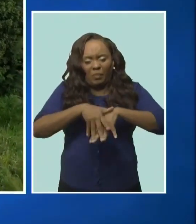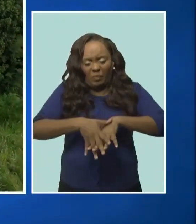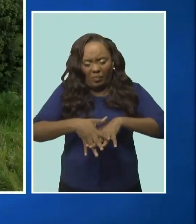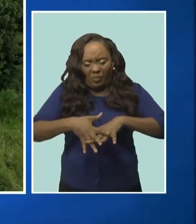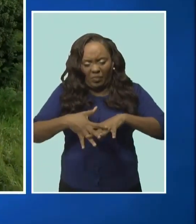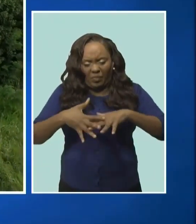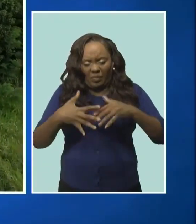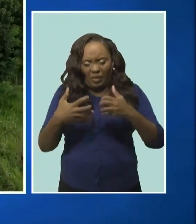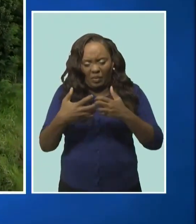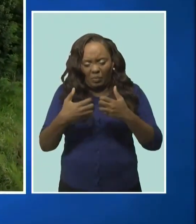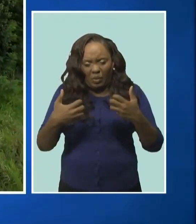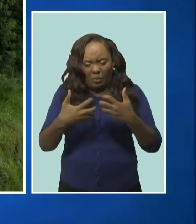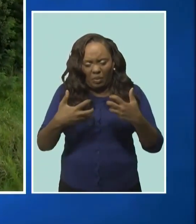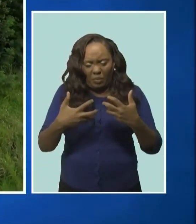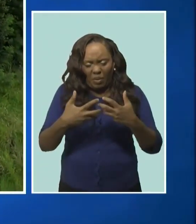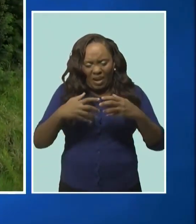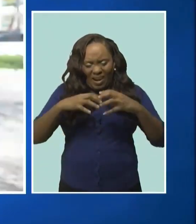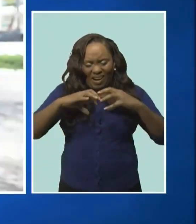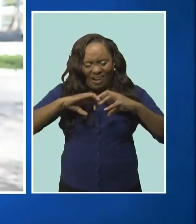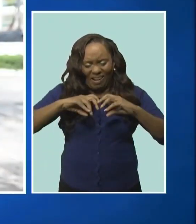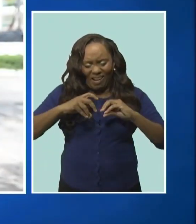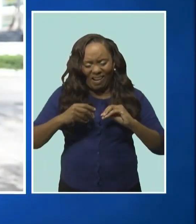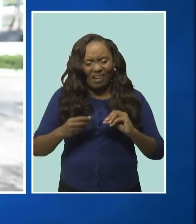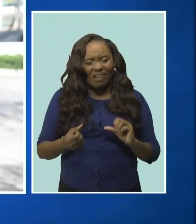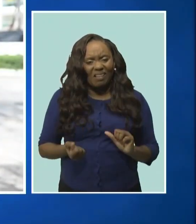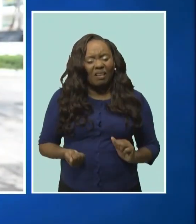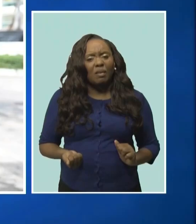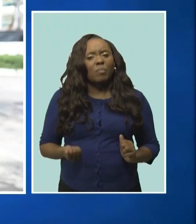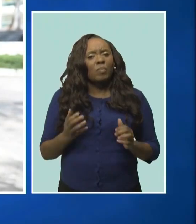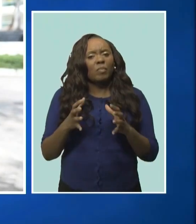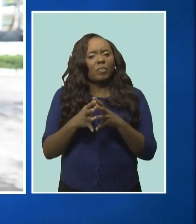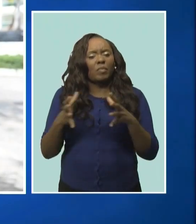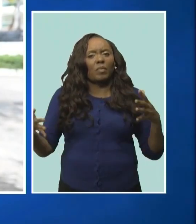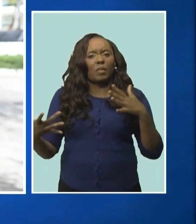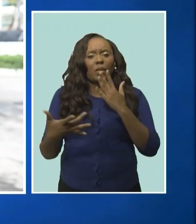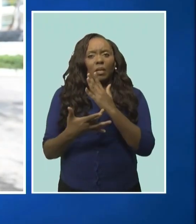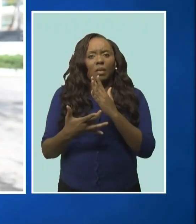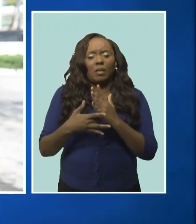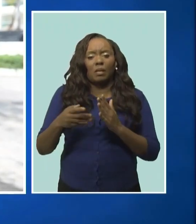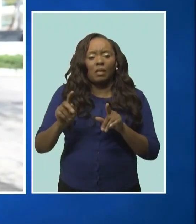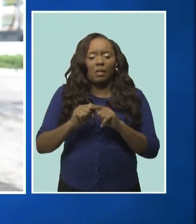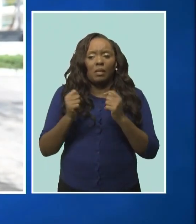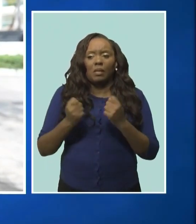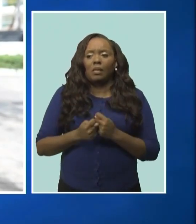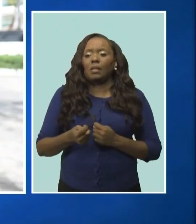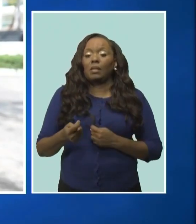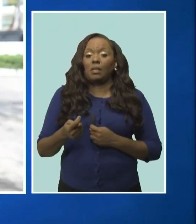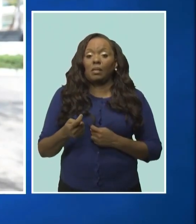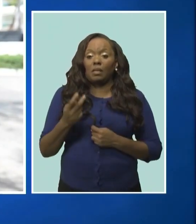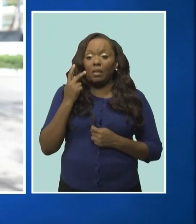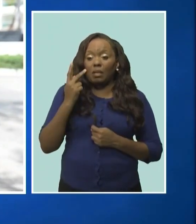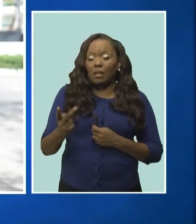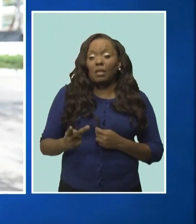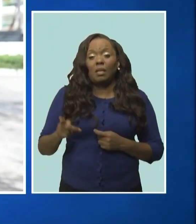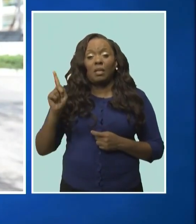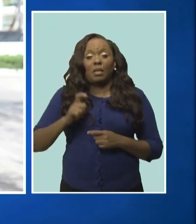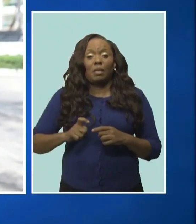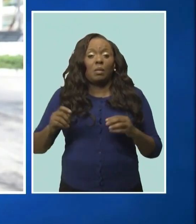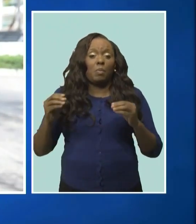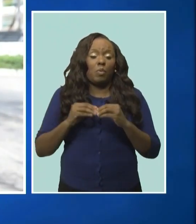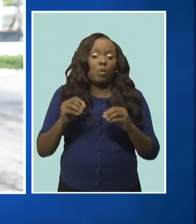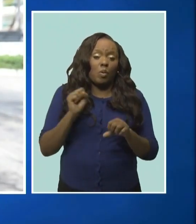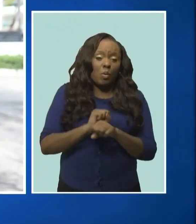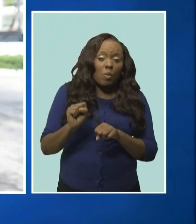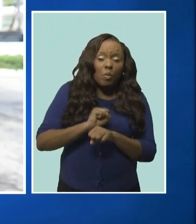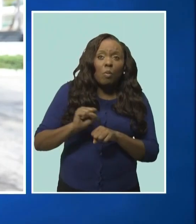in conjunction with all of the other technical teams, recognize that they may now have to do some additional work in terms of drainage, and we